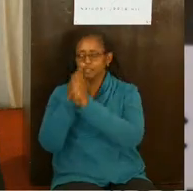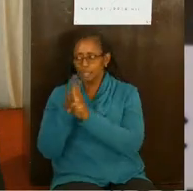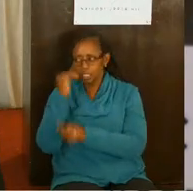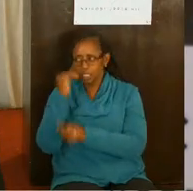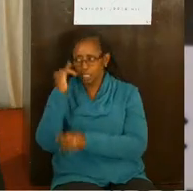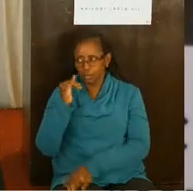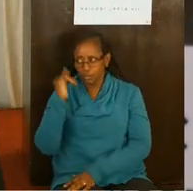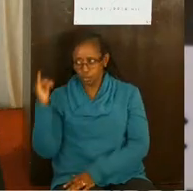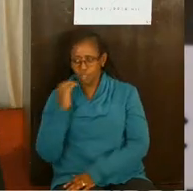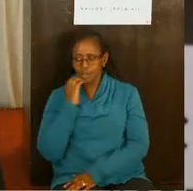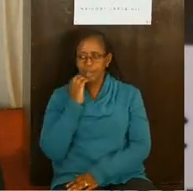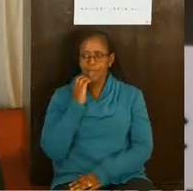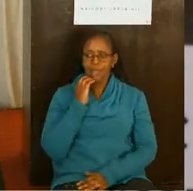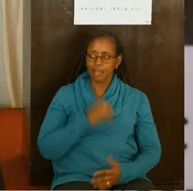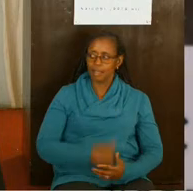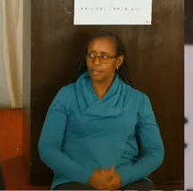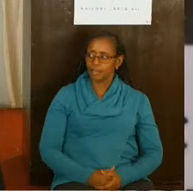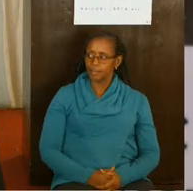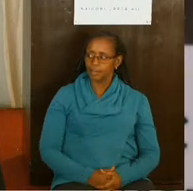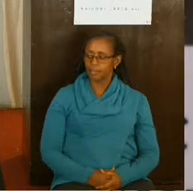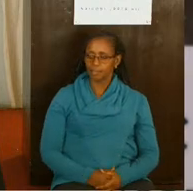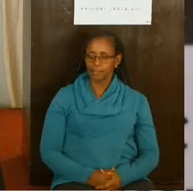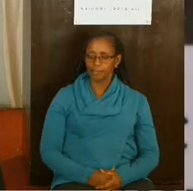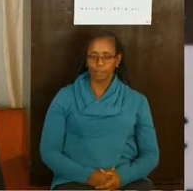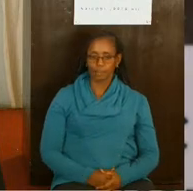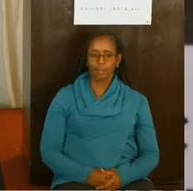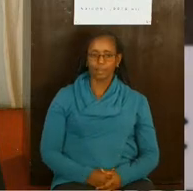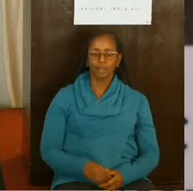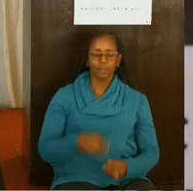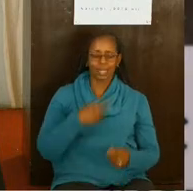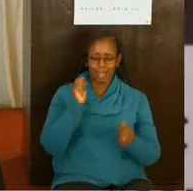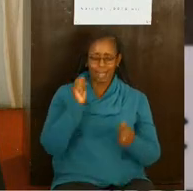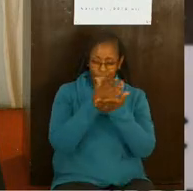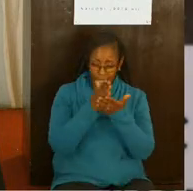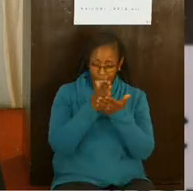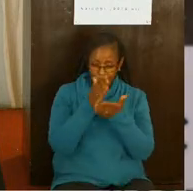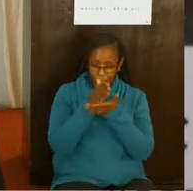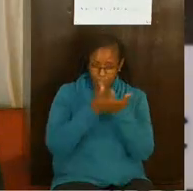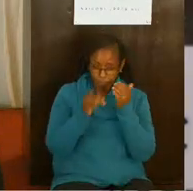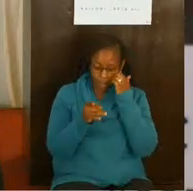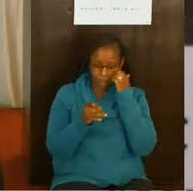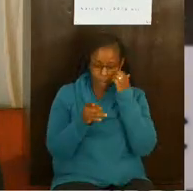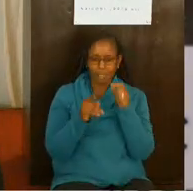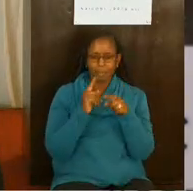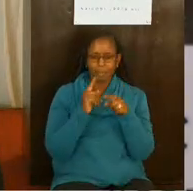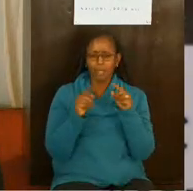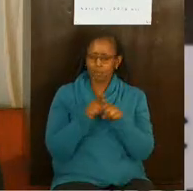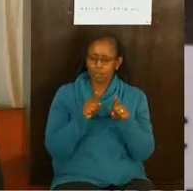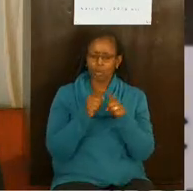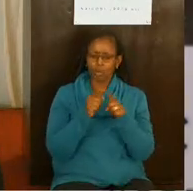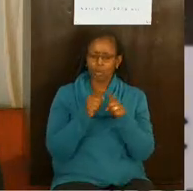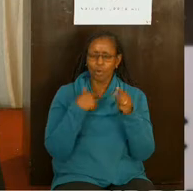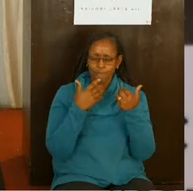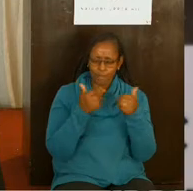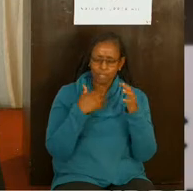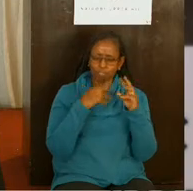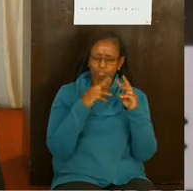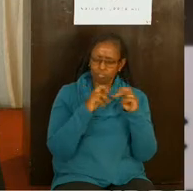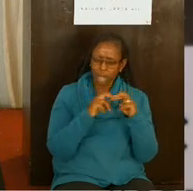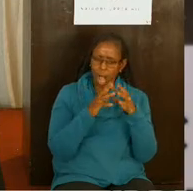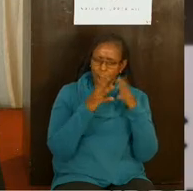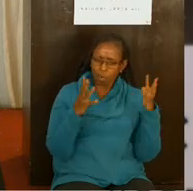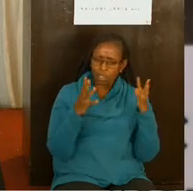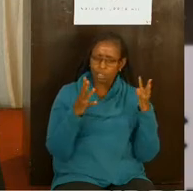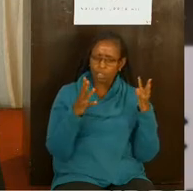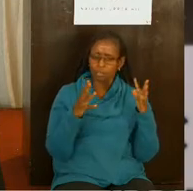are going to um Present part of that but also a lot of research the voices of people